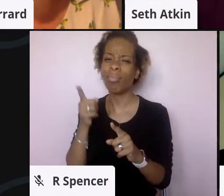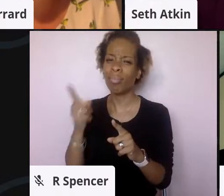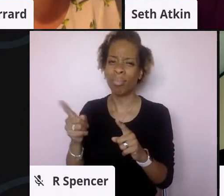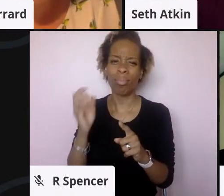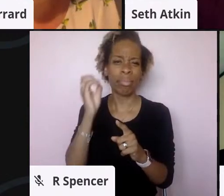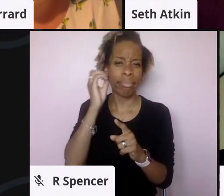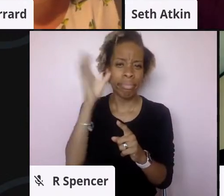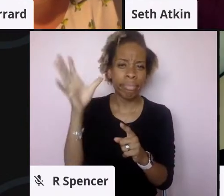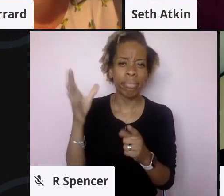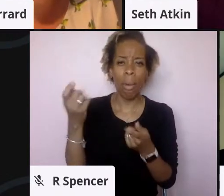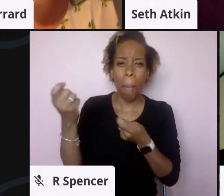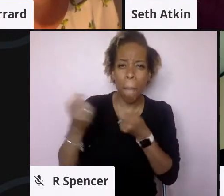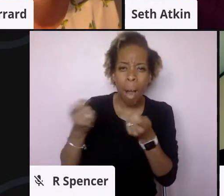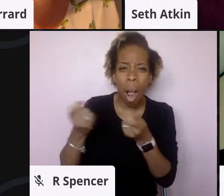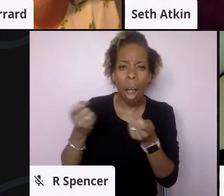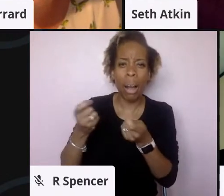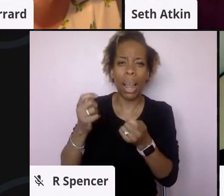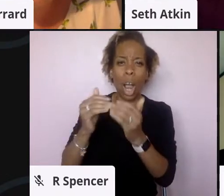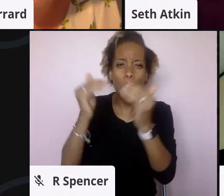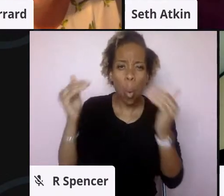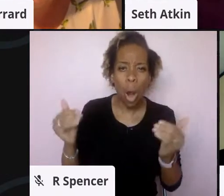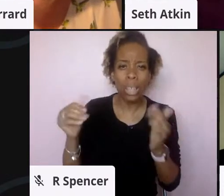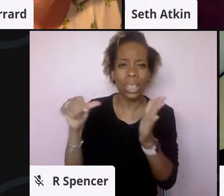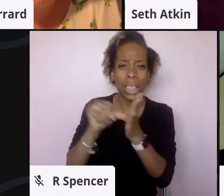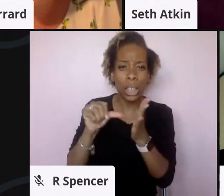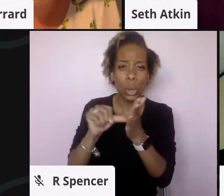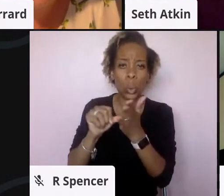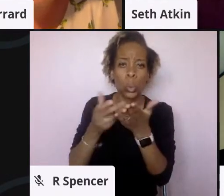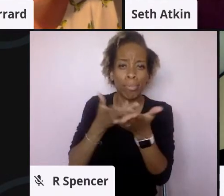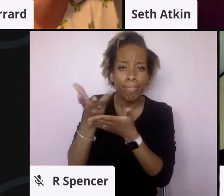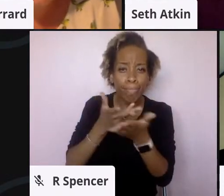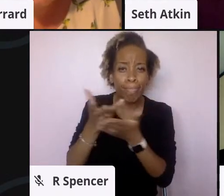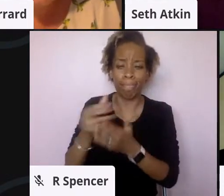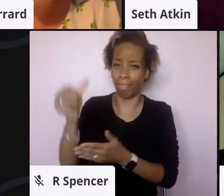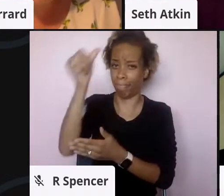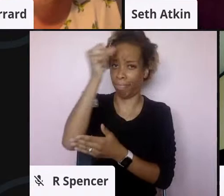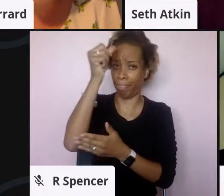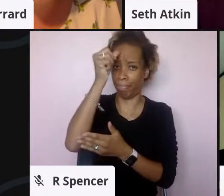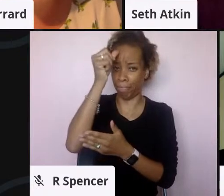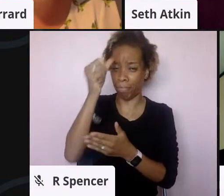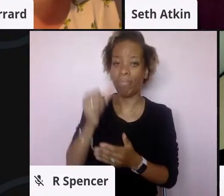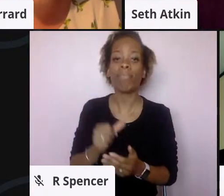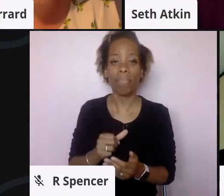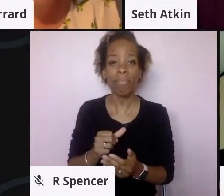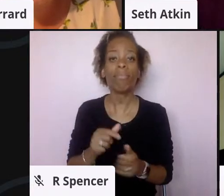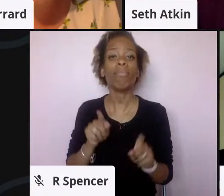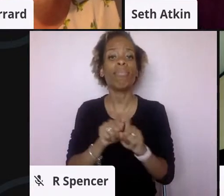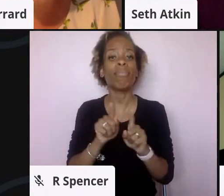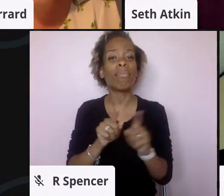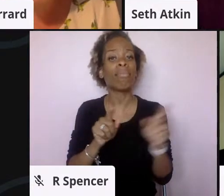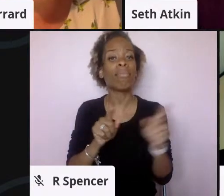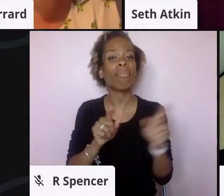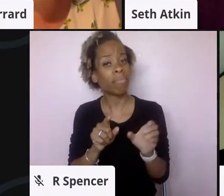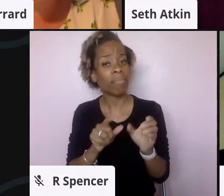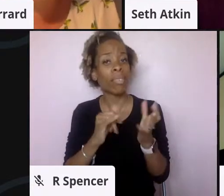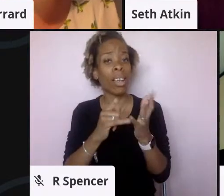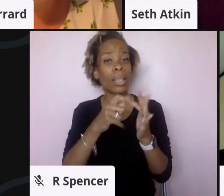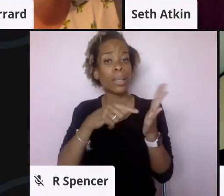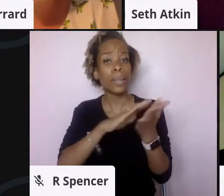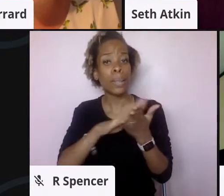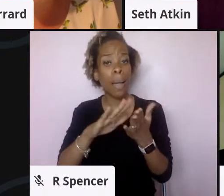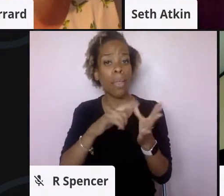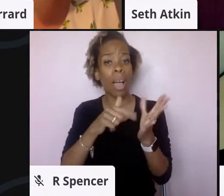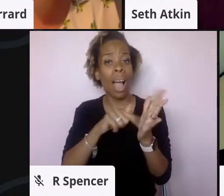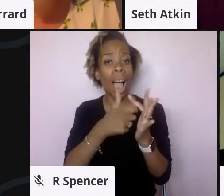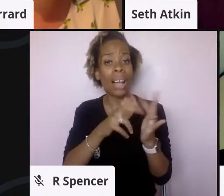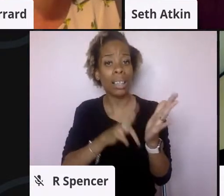work on many of the equality issues that our members face. I'm joined by Seth Atkin, who is one of our equality